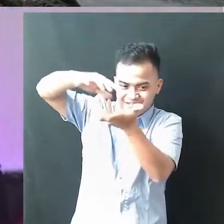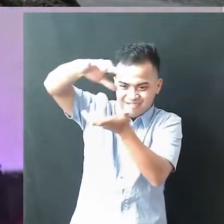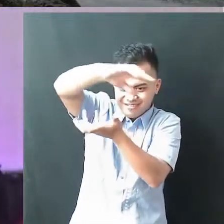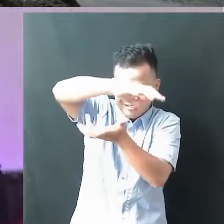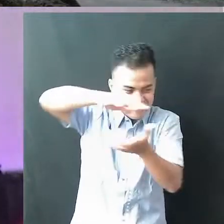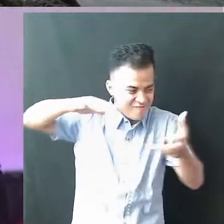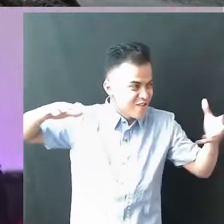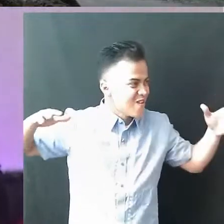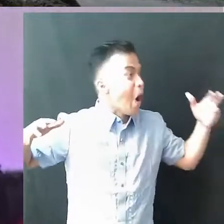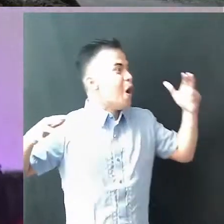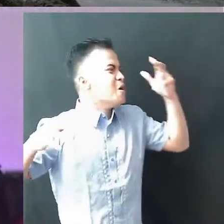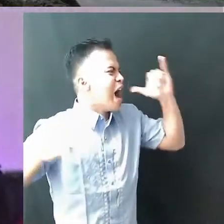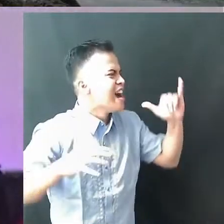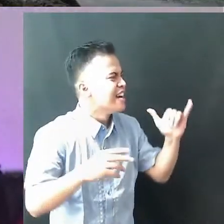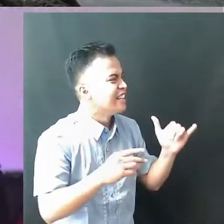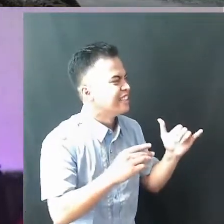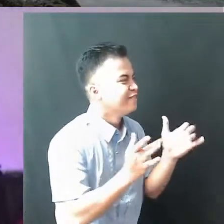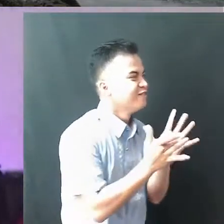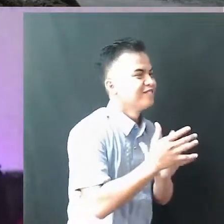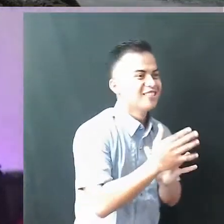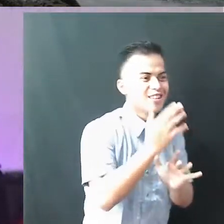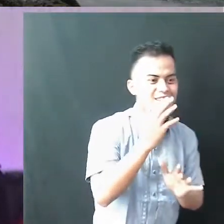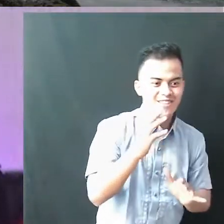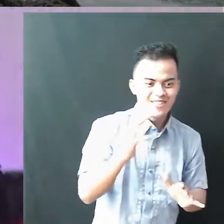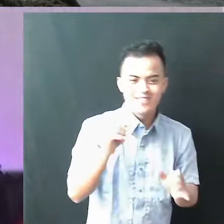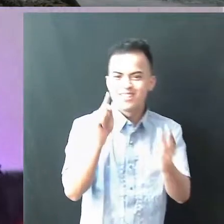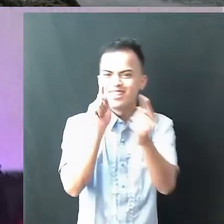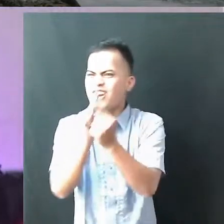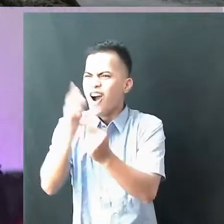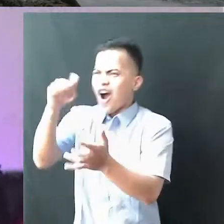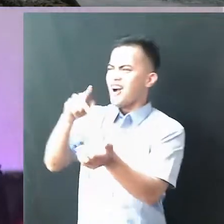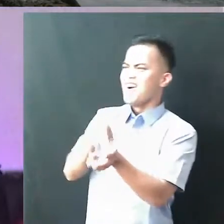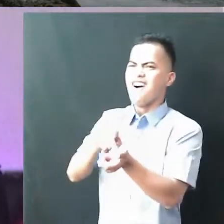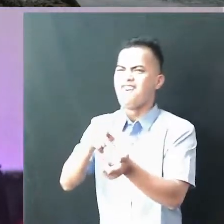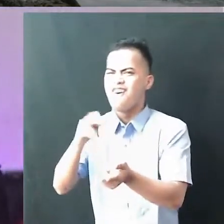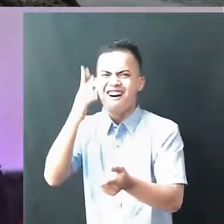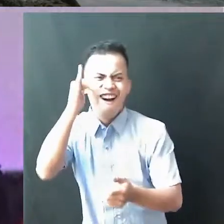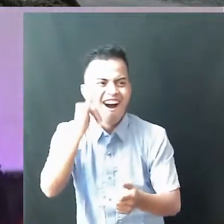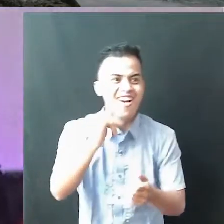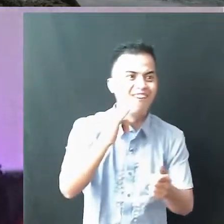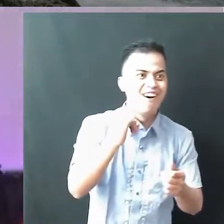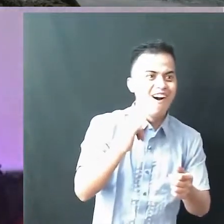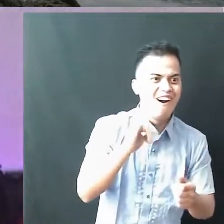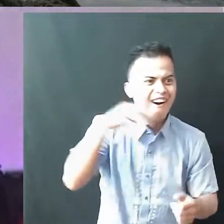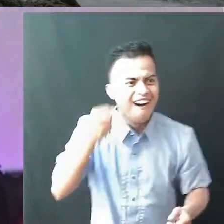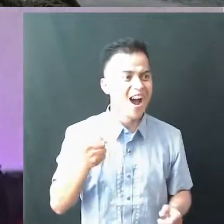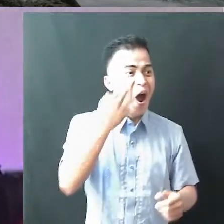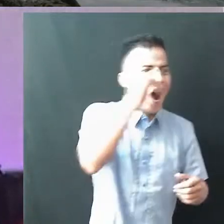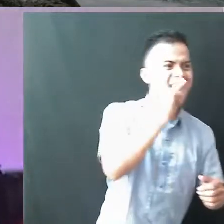clouds to meet the Lord in the air. And so shall we ever be with the Lord. Hold